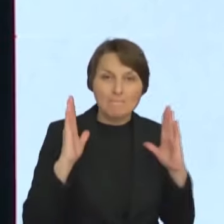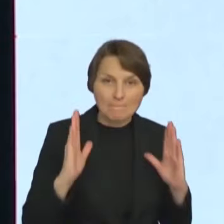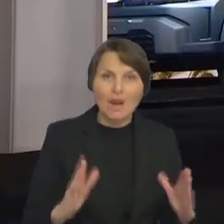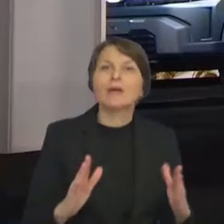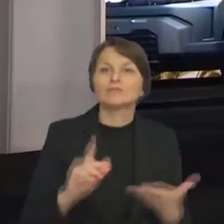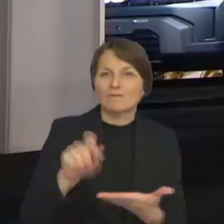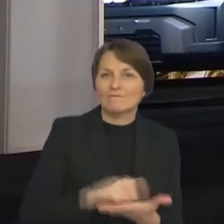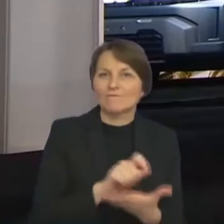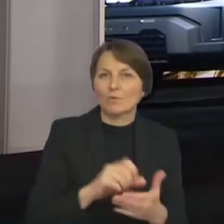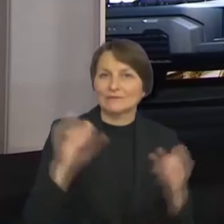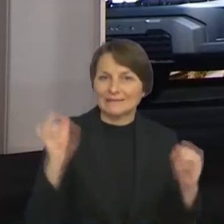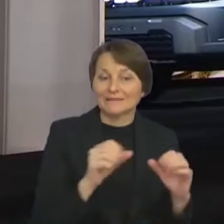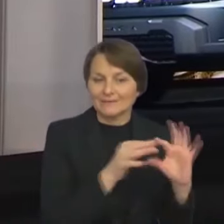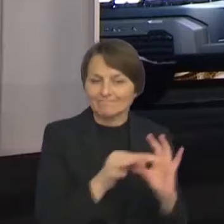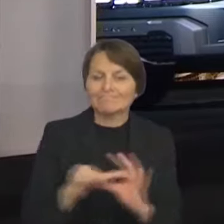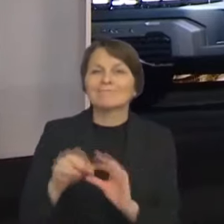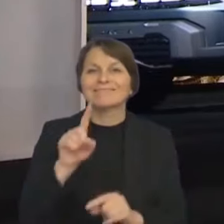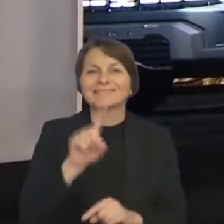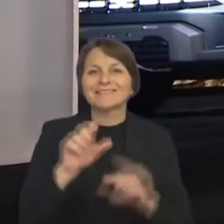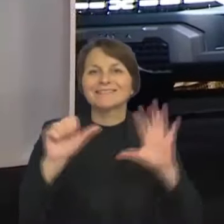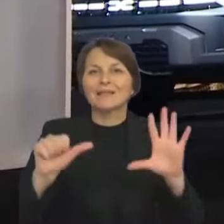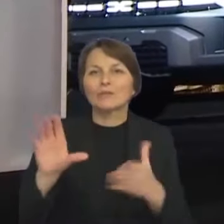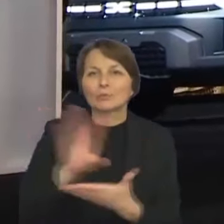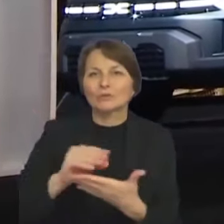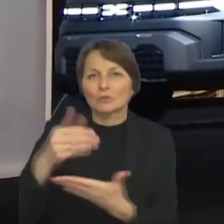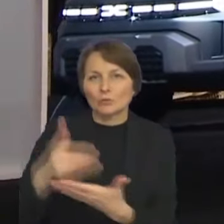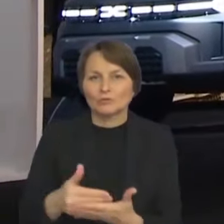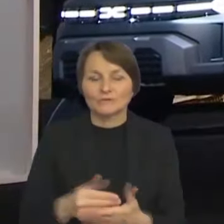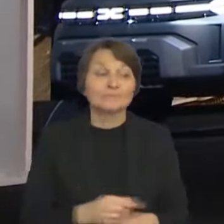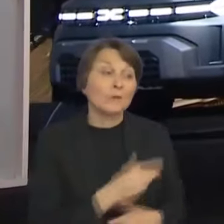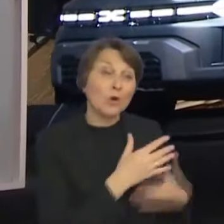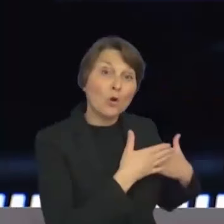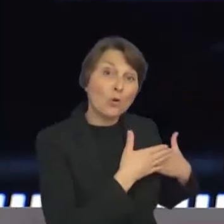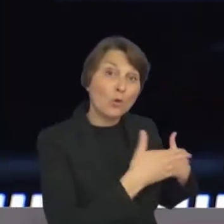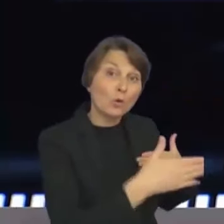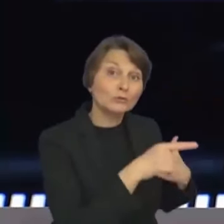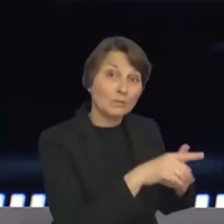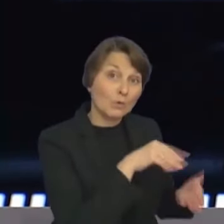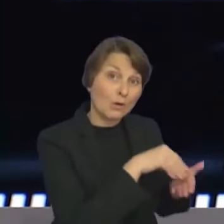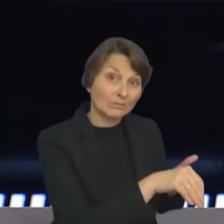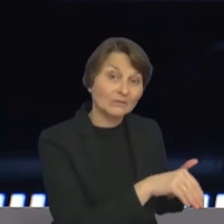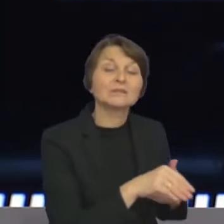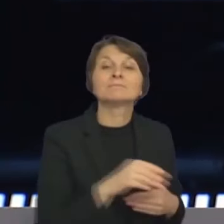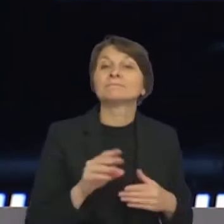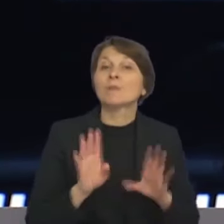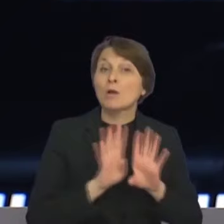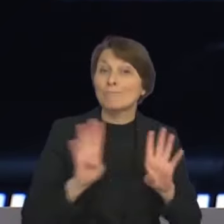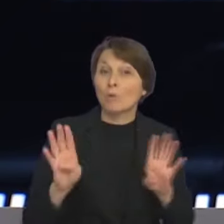16th resolution. With regard to her long-term variable compensation, the Board of Directors awarded Mrs.